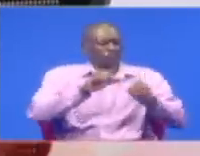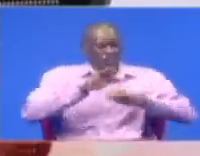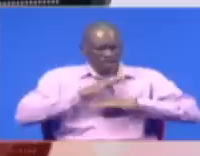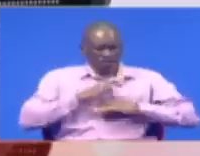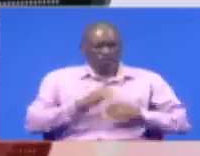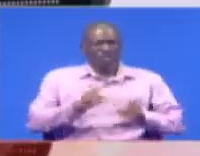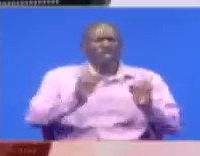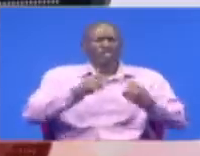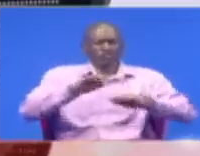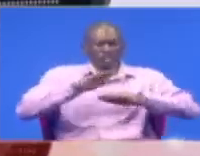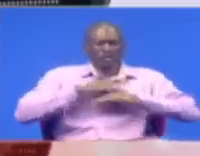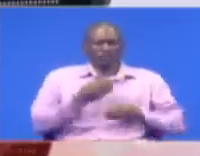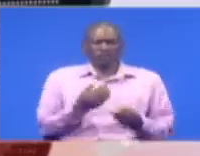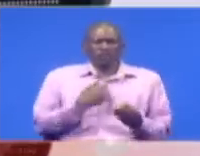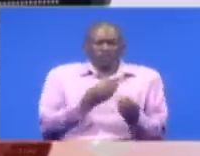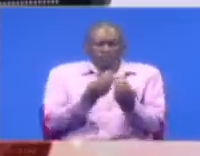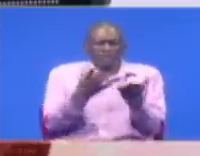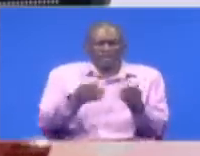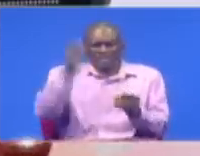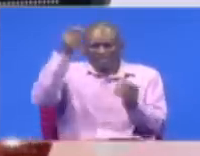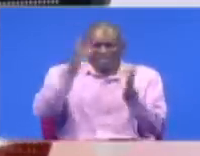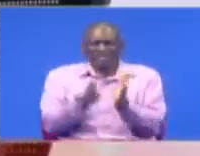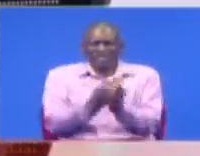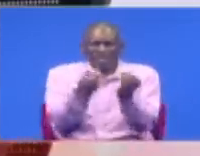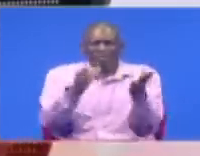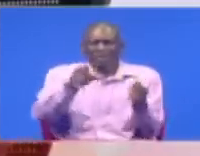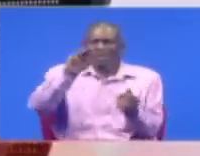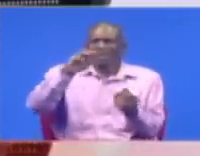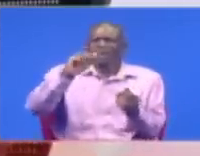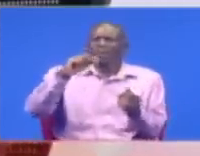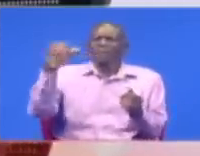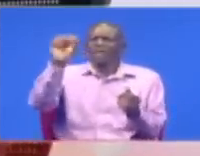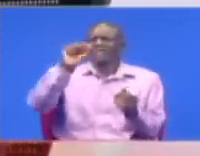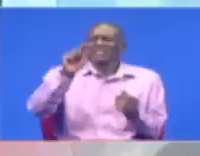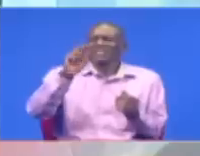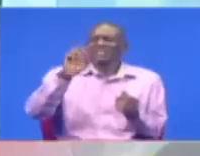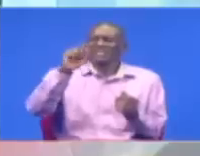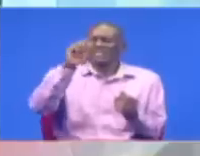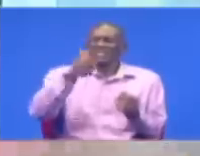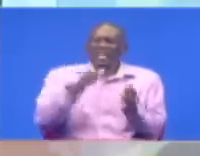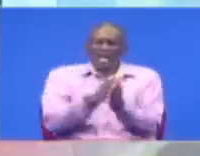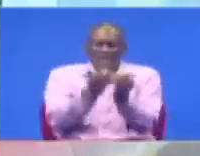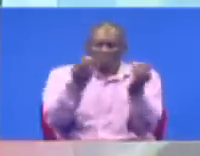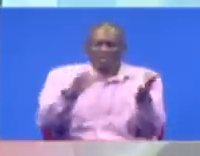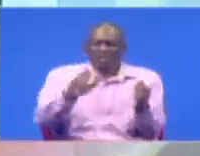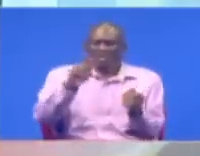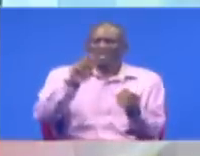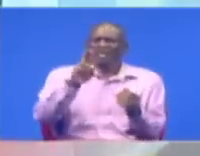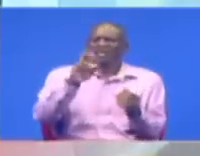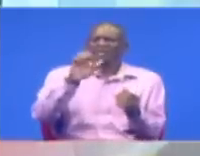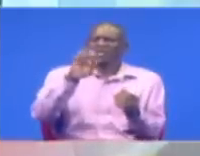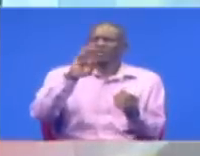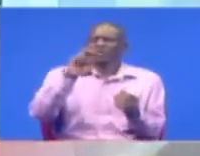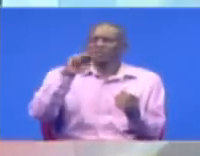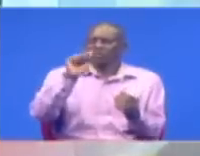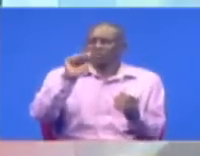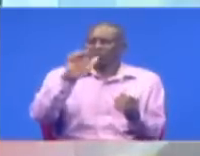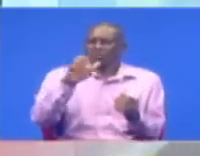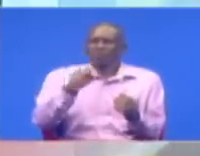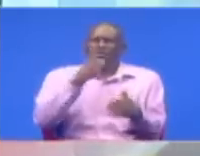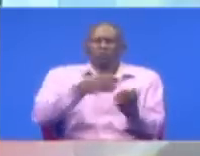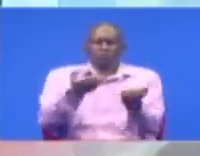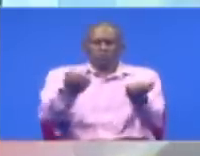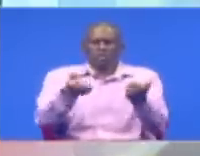have many judges and many magistrates and many tribunals and everything. What we now need